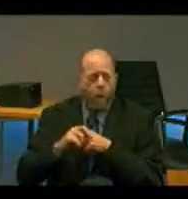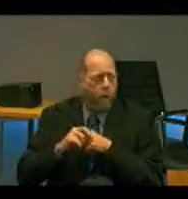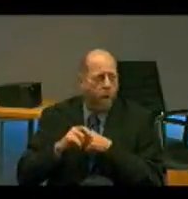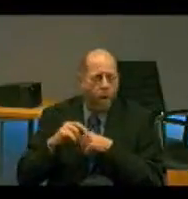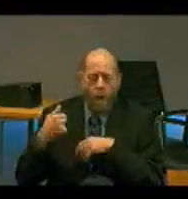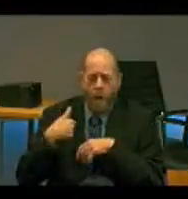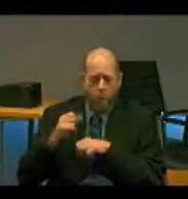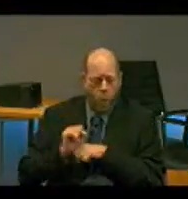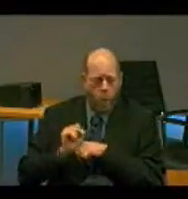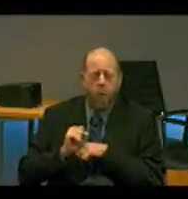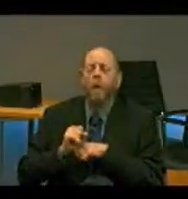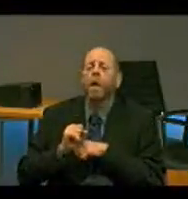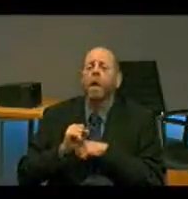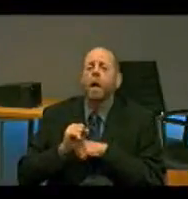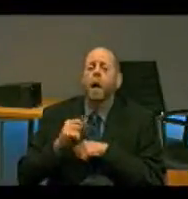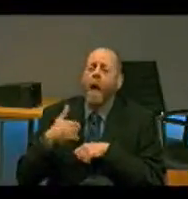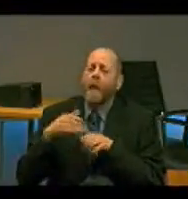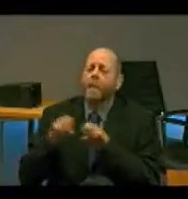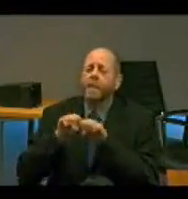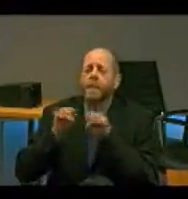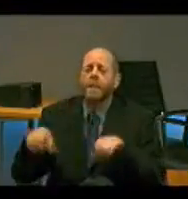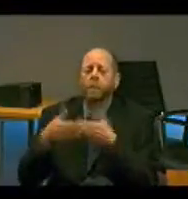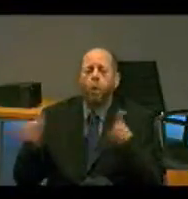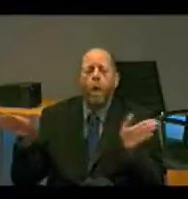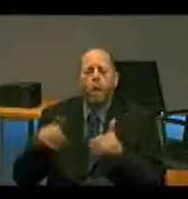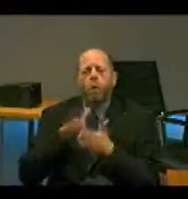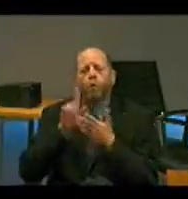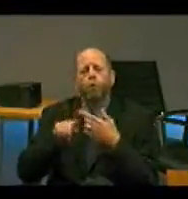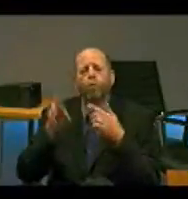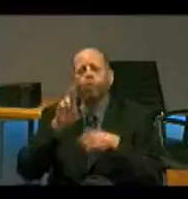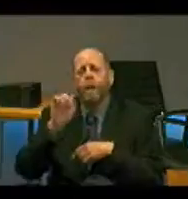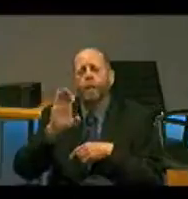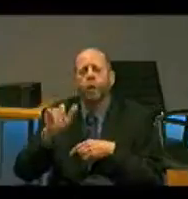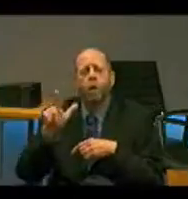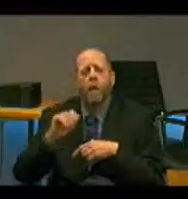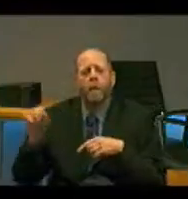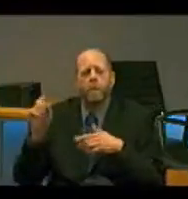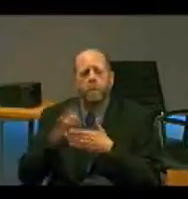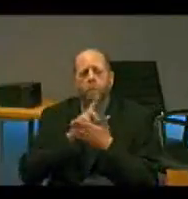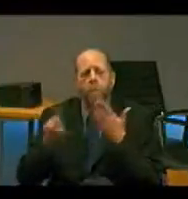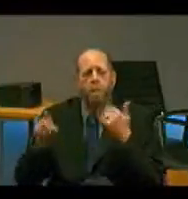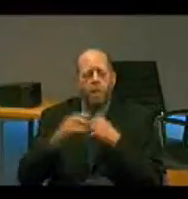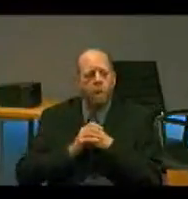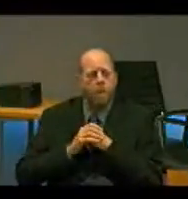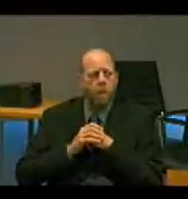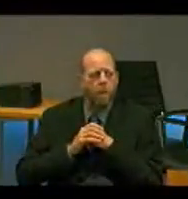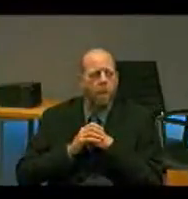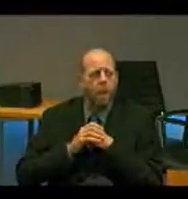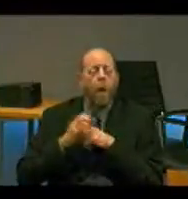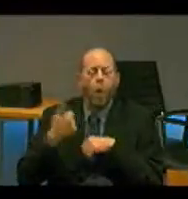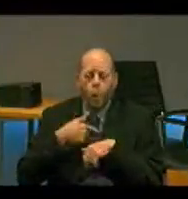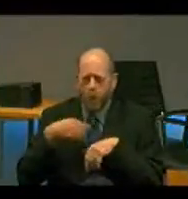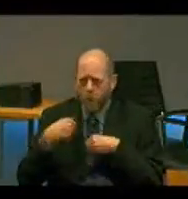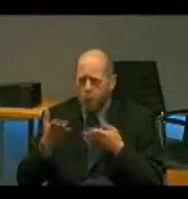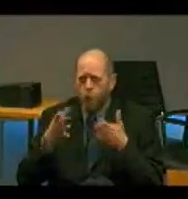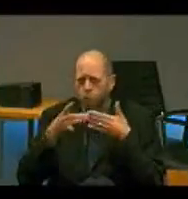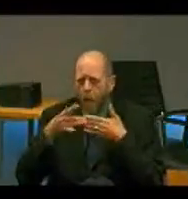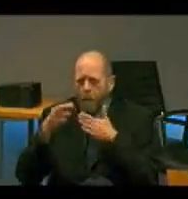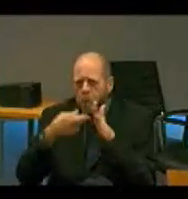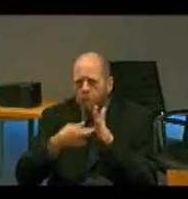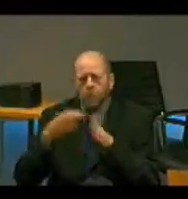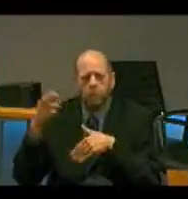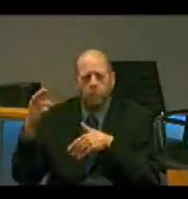and I worked, took a systemic approach to racial and disability discrimination in school discipline. We issued guidance, we